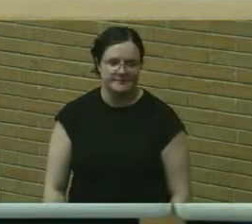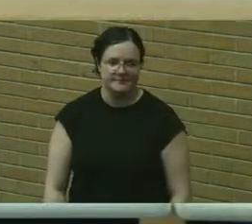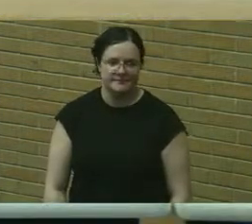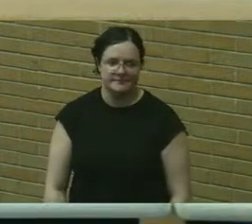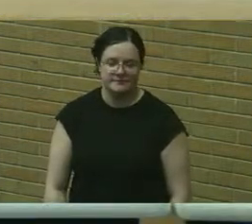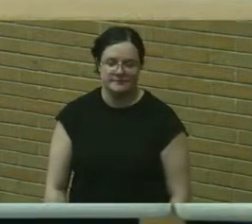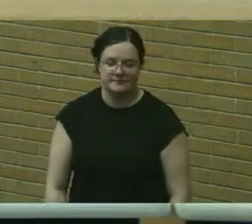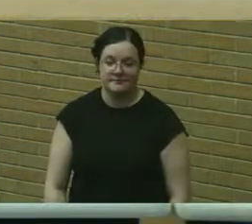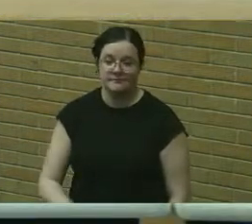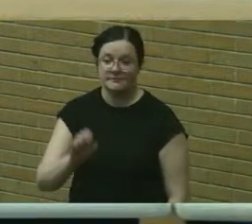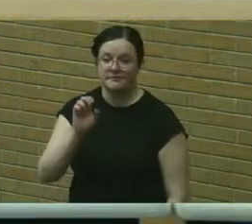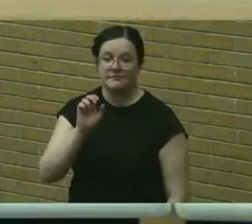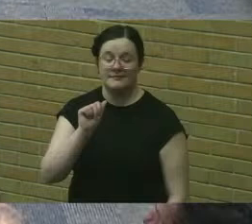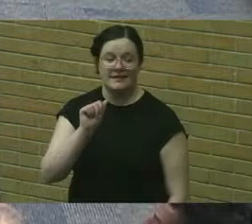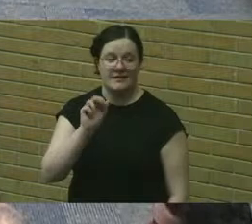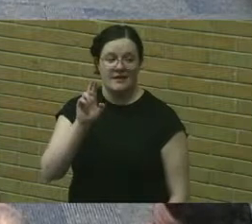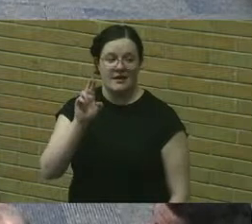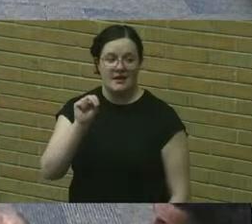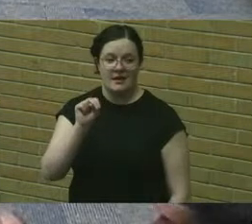Aaron Rena?